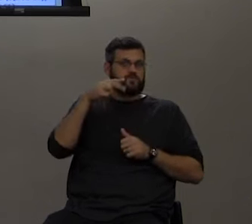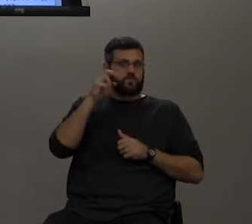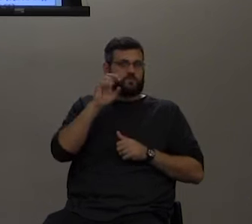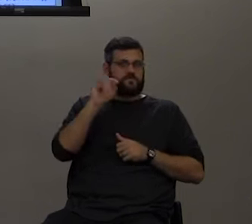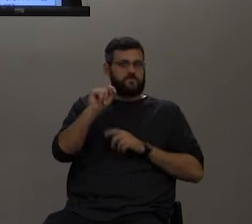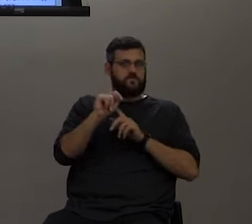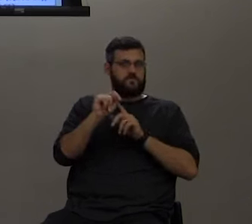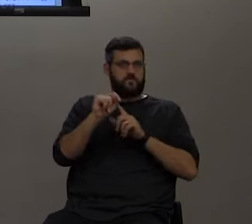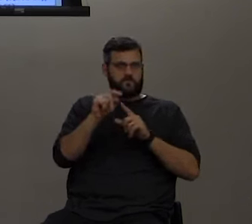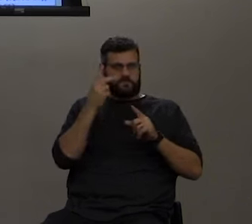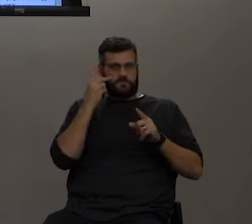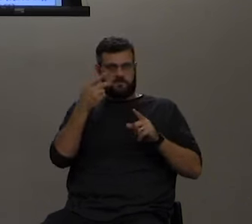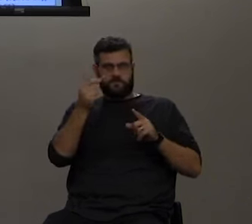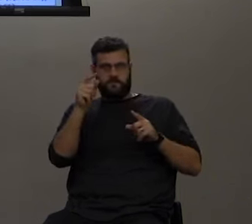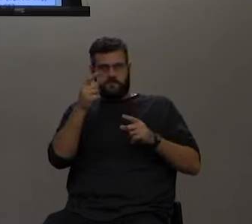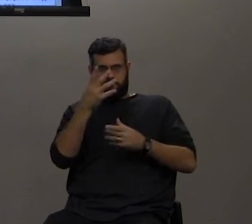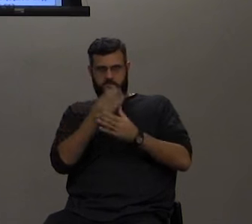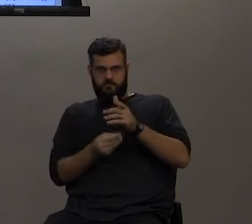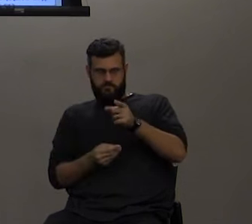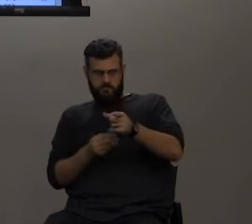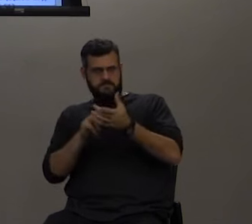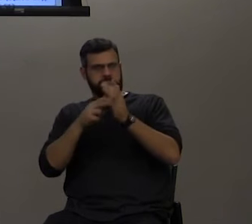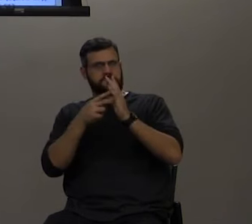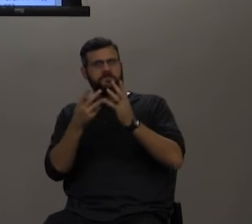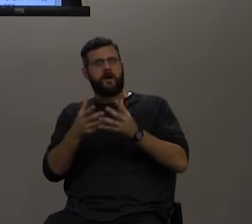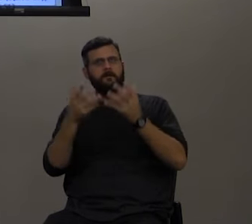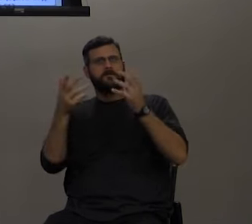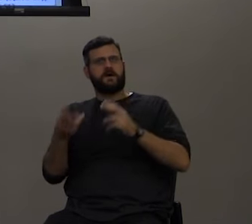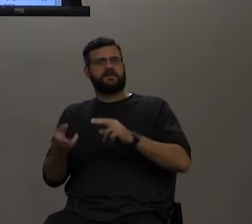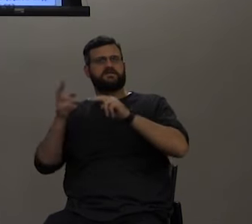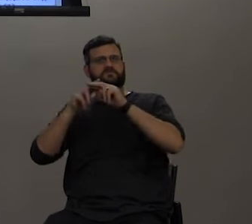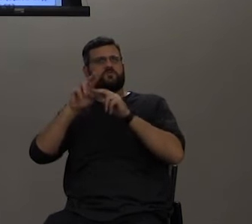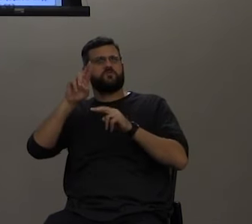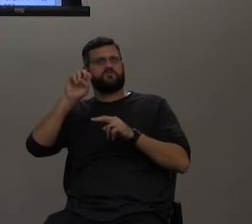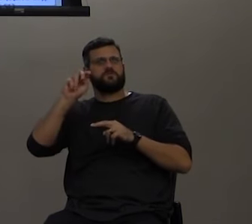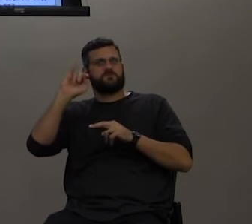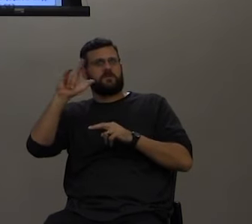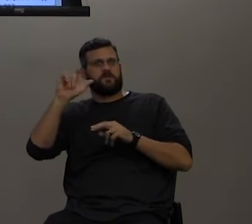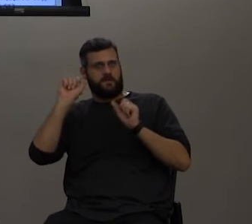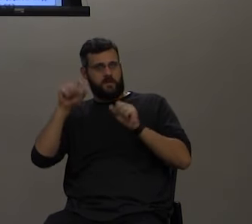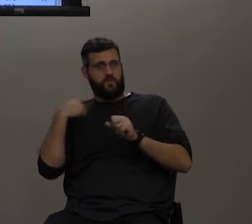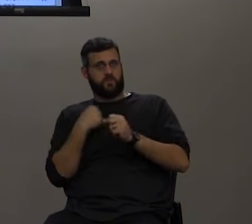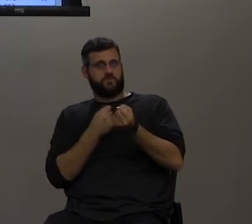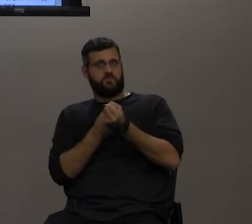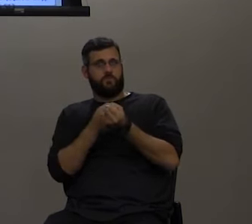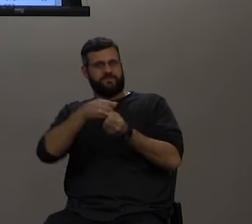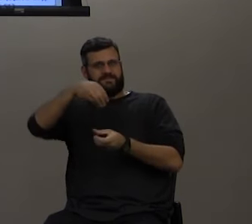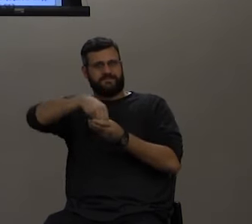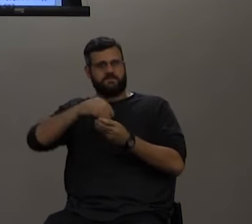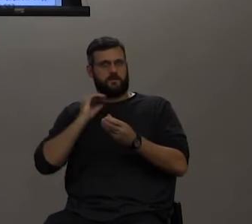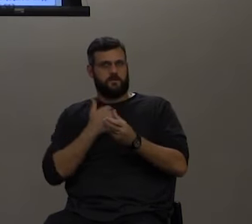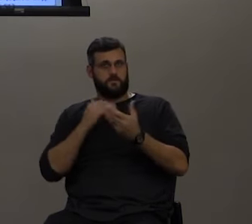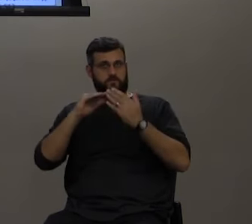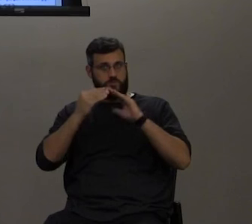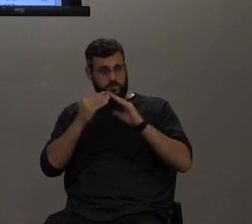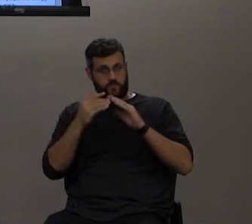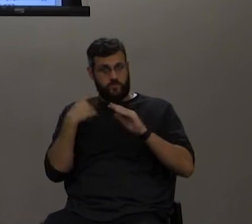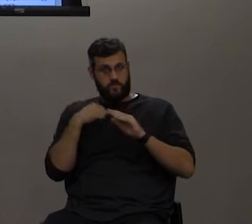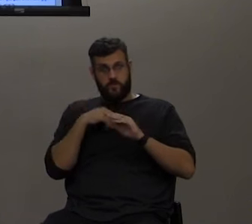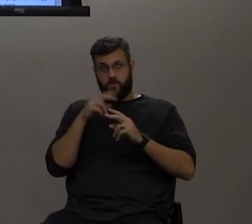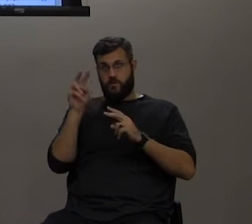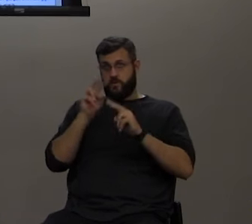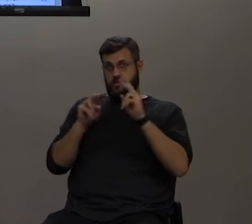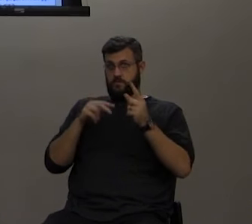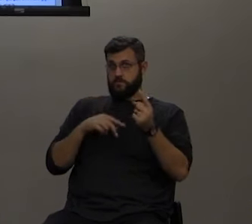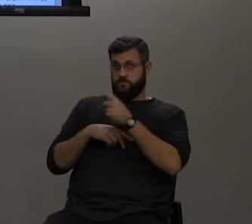leaking sales and figure out what does that mean in terms of how much additional retail we could support in our community. And so what we're looking at